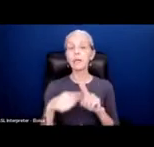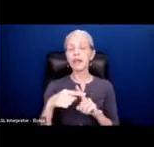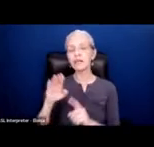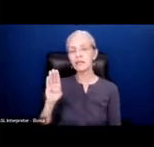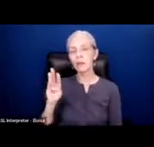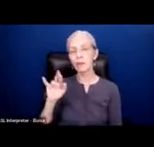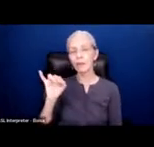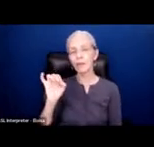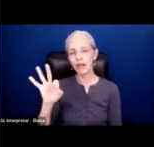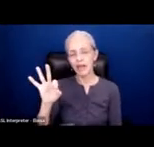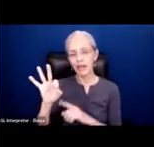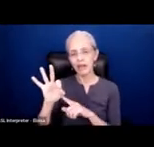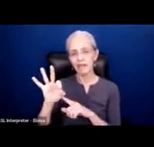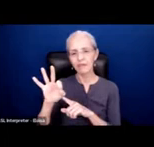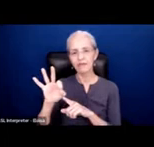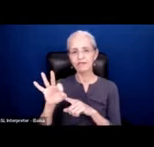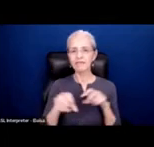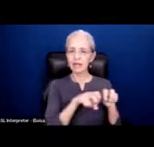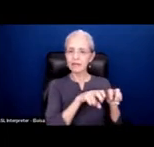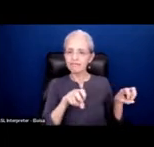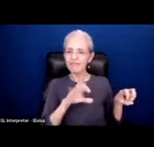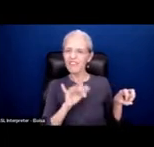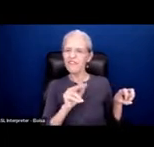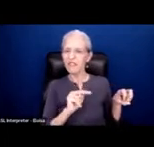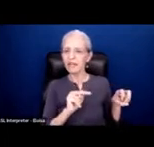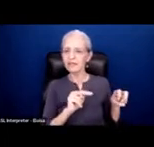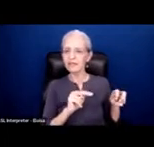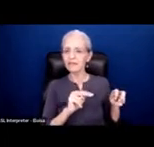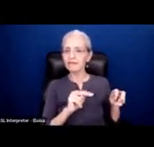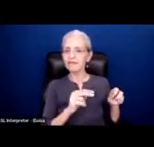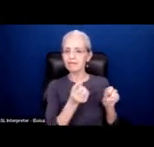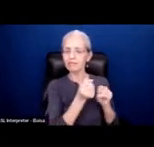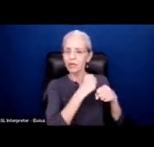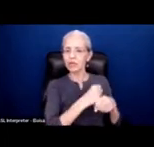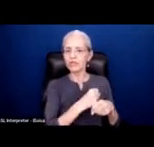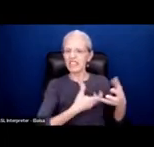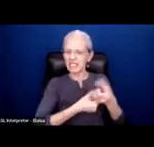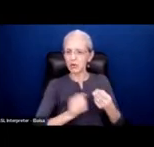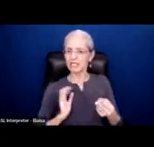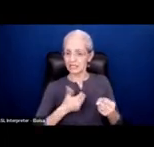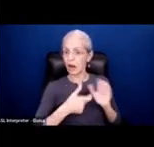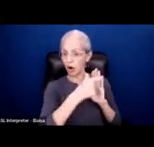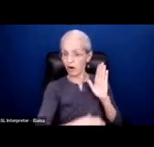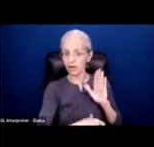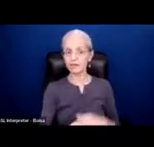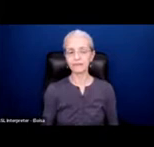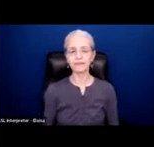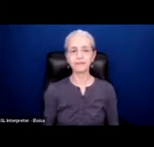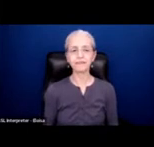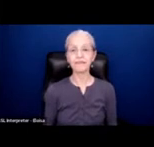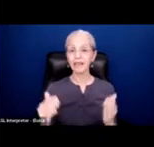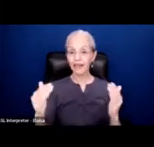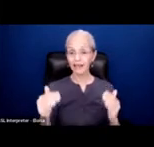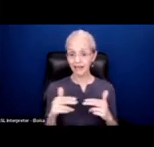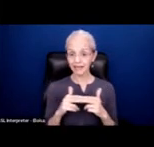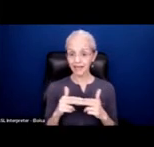that our co-panelist Finn produced, which summarizes our article as well. Next slide,